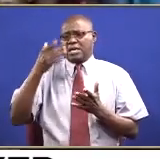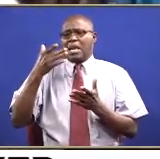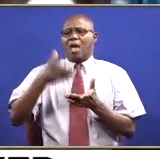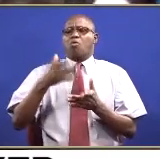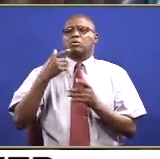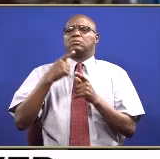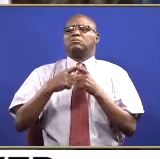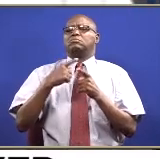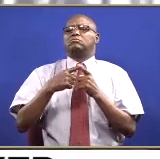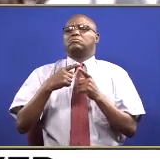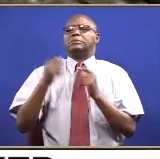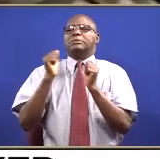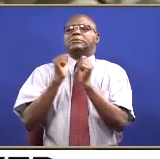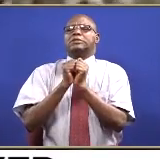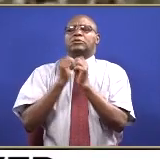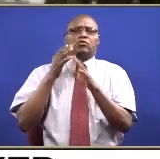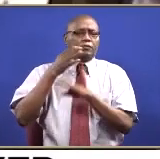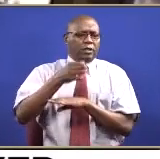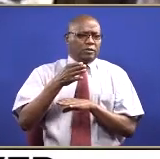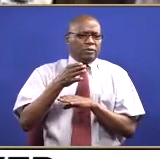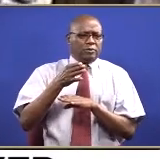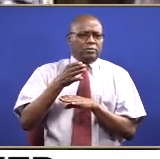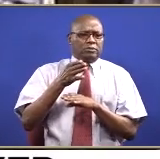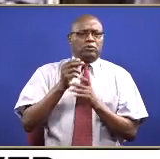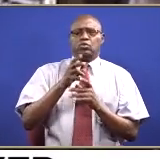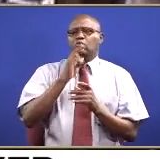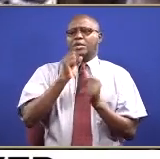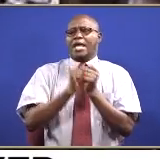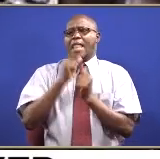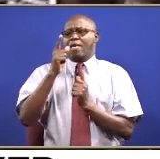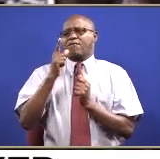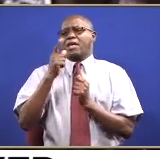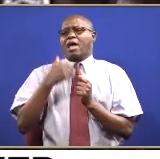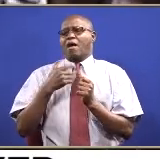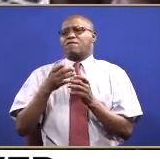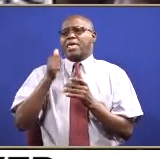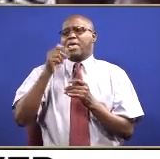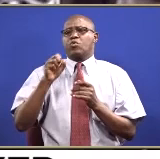controlled Mogadishu until 2011, when they were pushed out by the AU force.